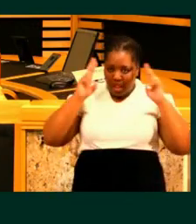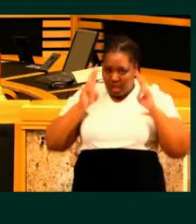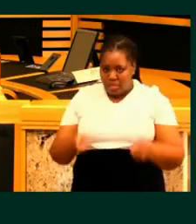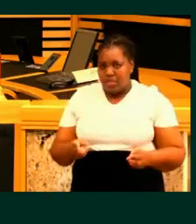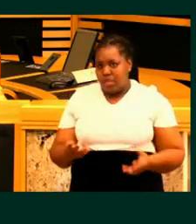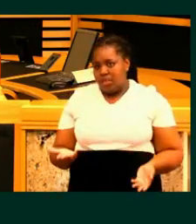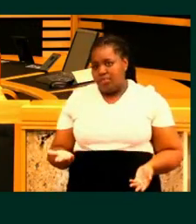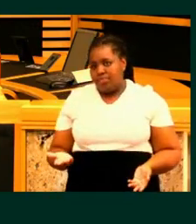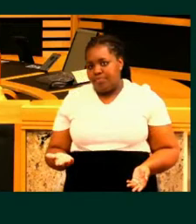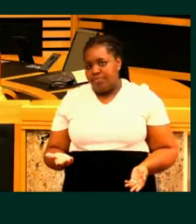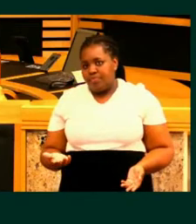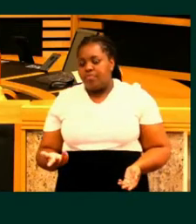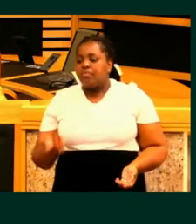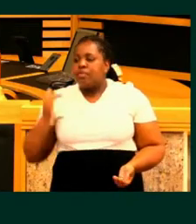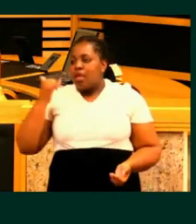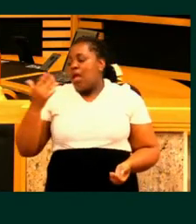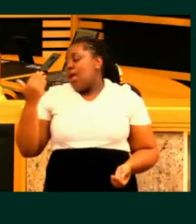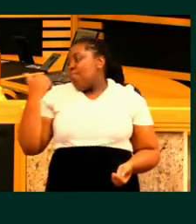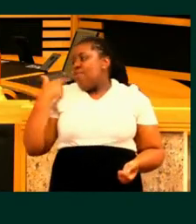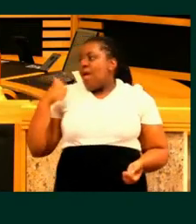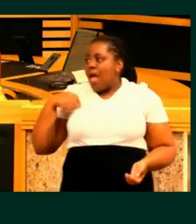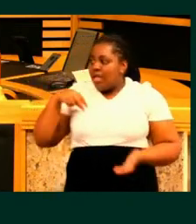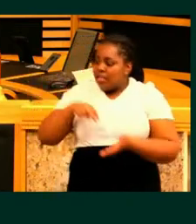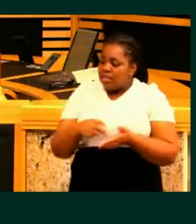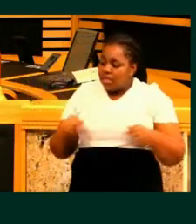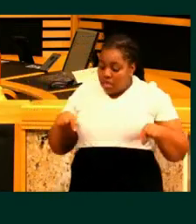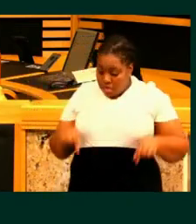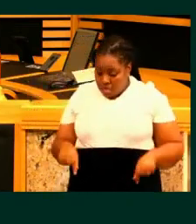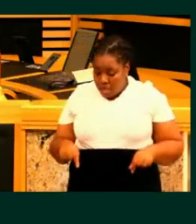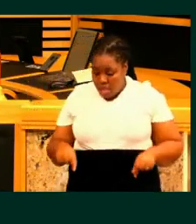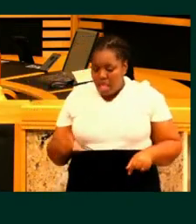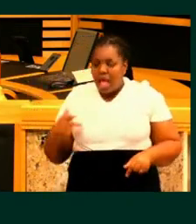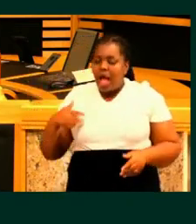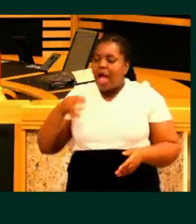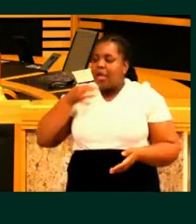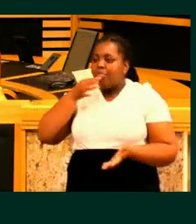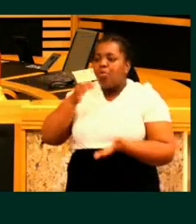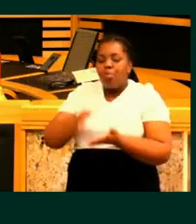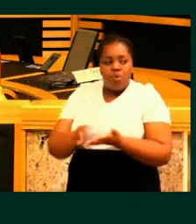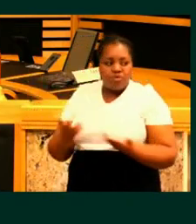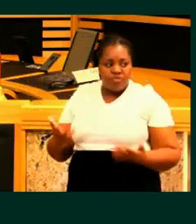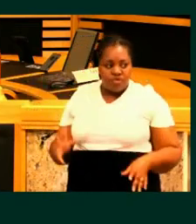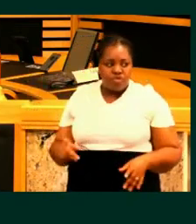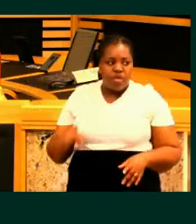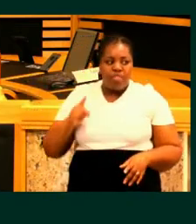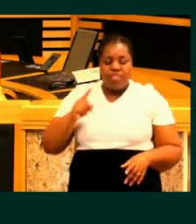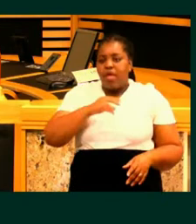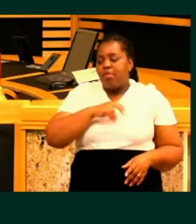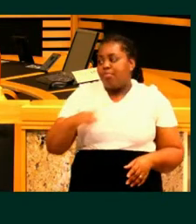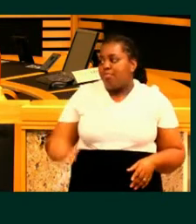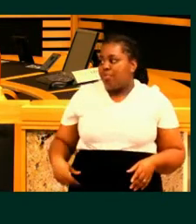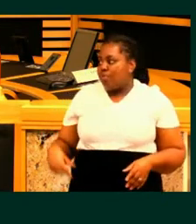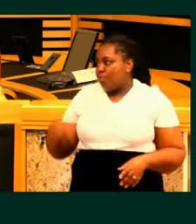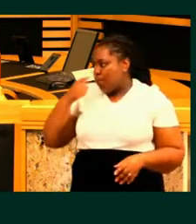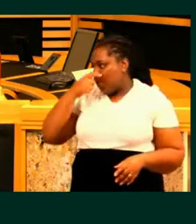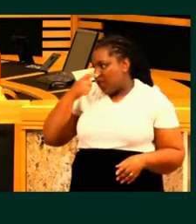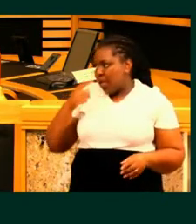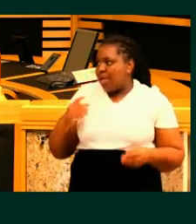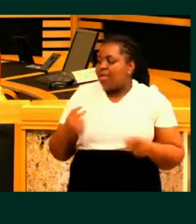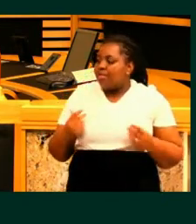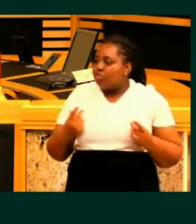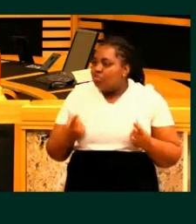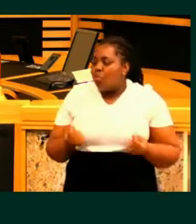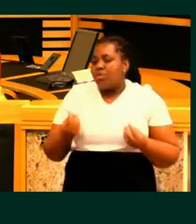result I previously stood on this Podium and proposed that Premier Oscar Mau moves quickly to